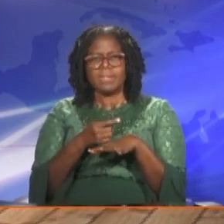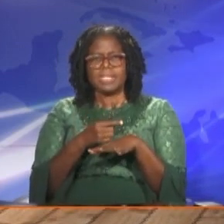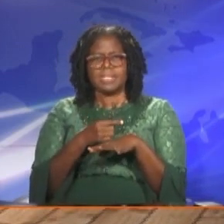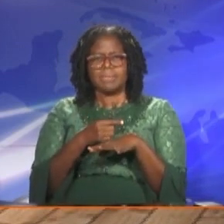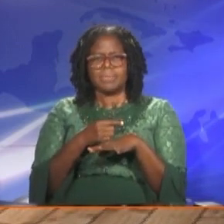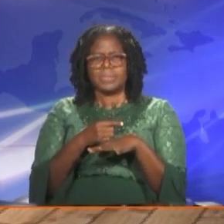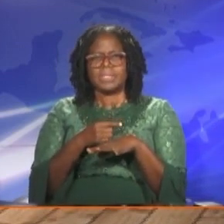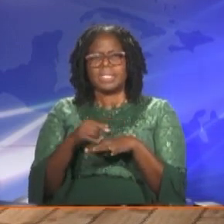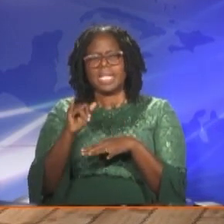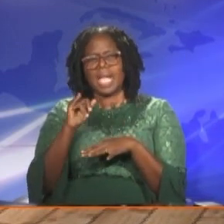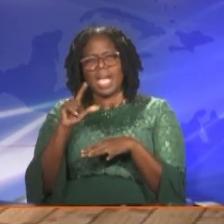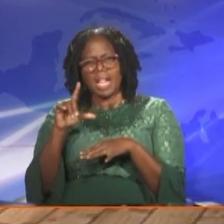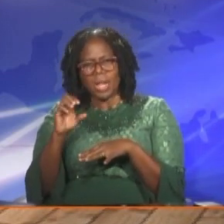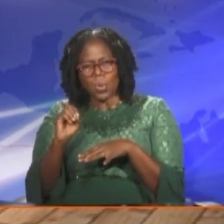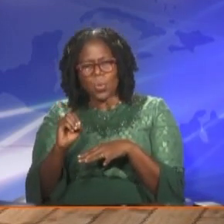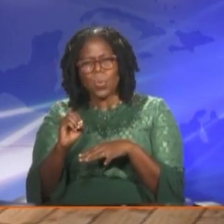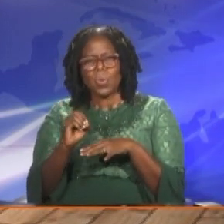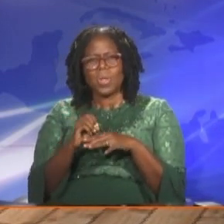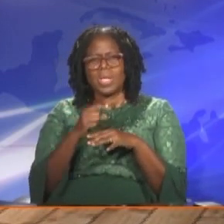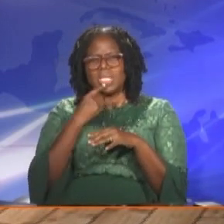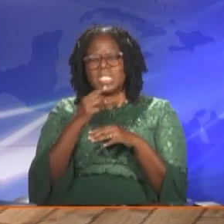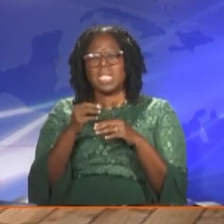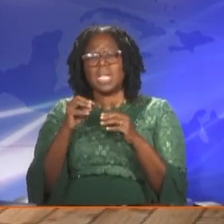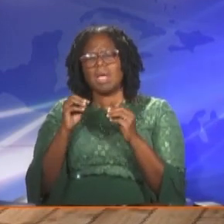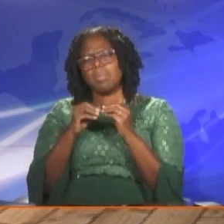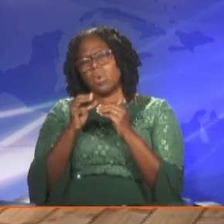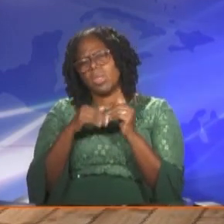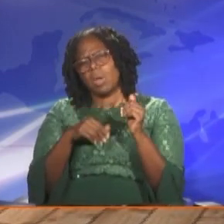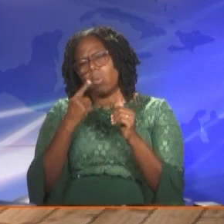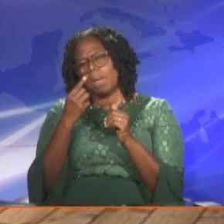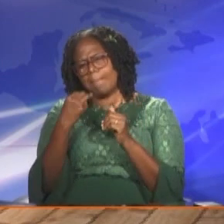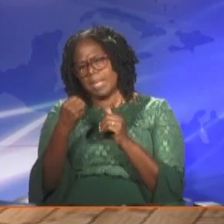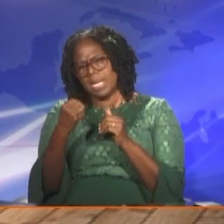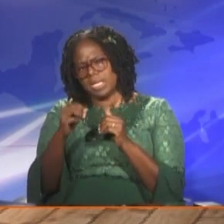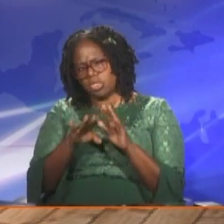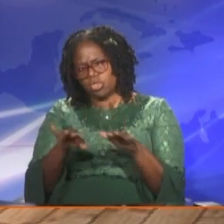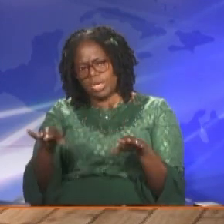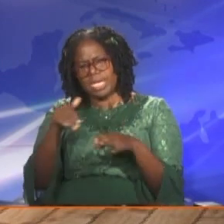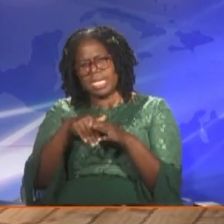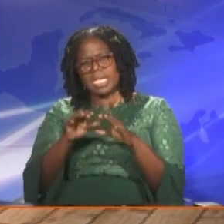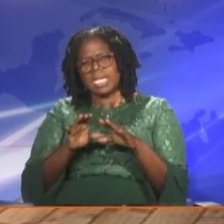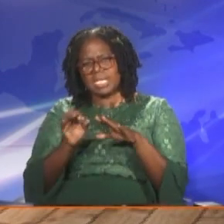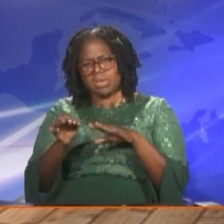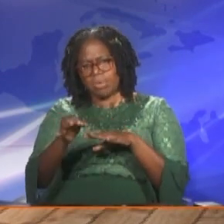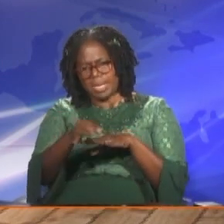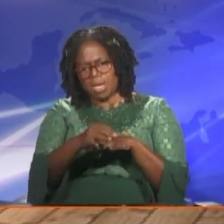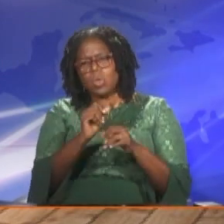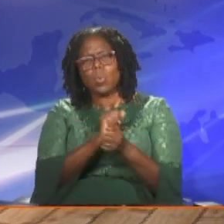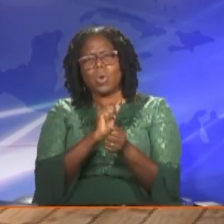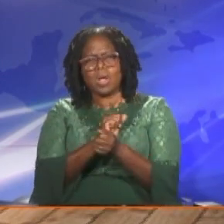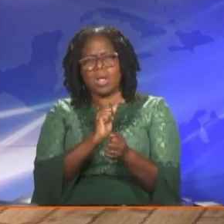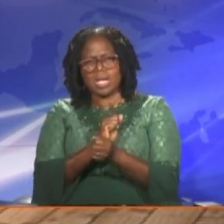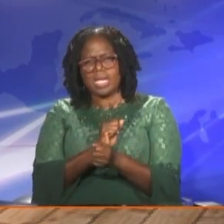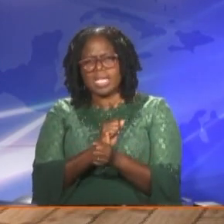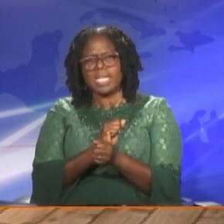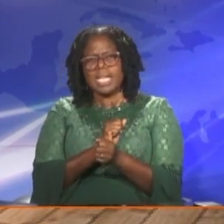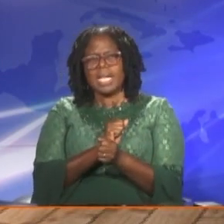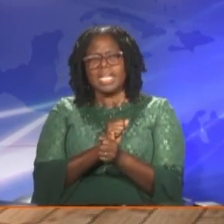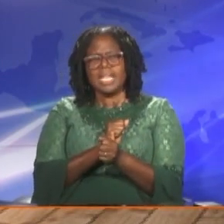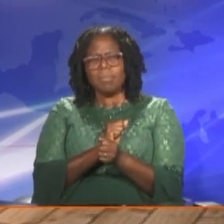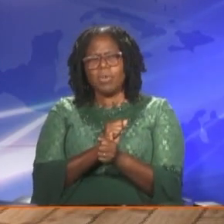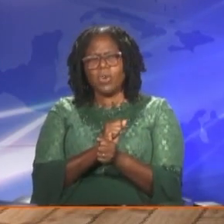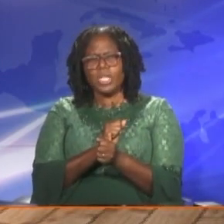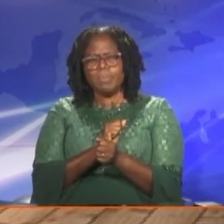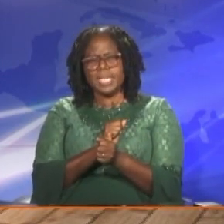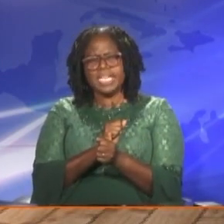And the ILO estimates just over 1 million in the Caribbean region. There's a challenge with statistics for Trinidad and Tobago, but